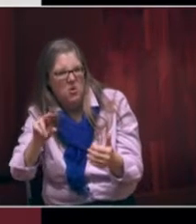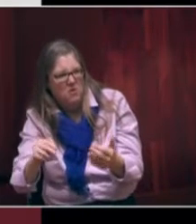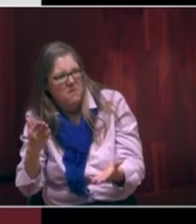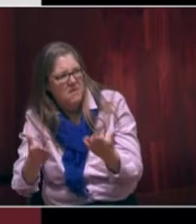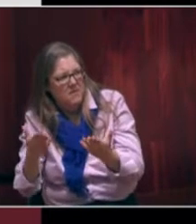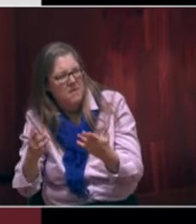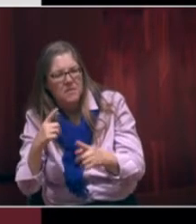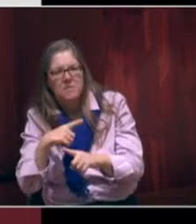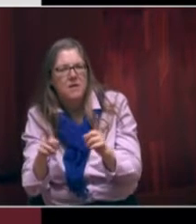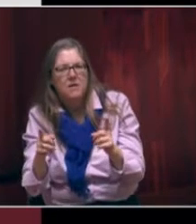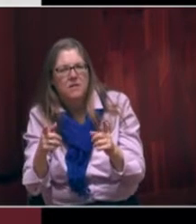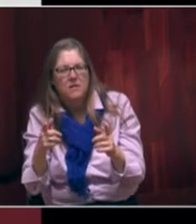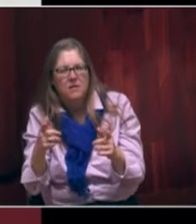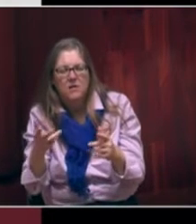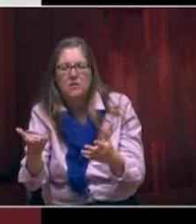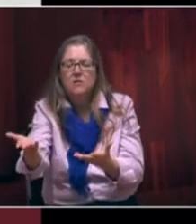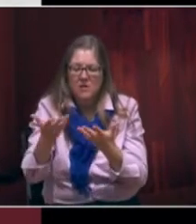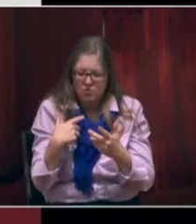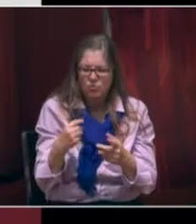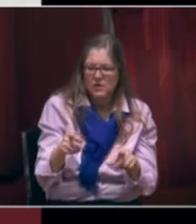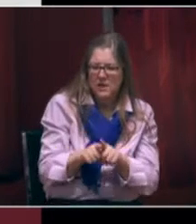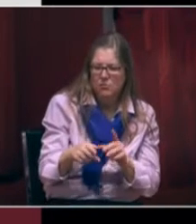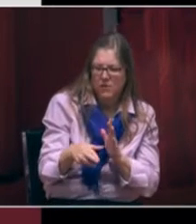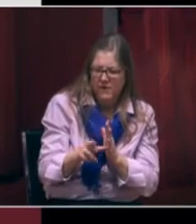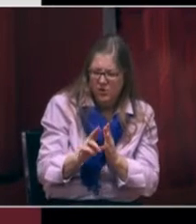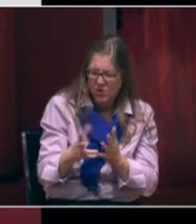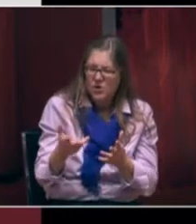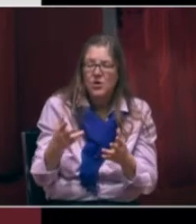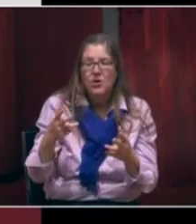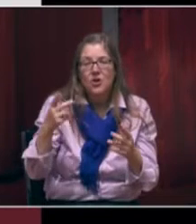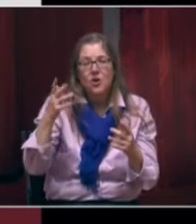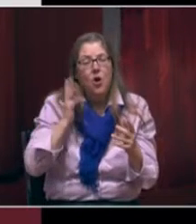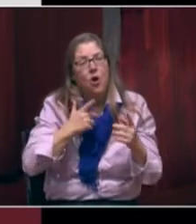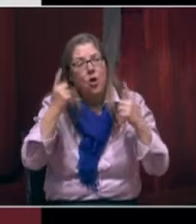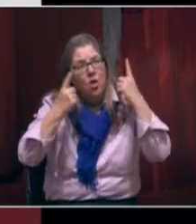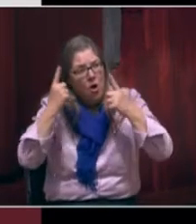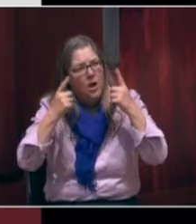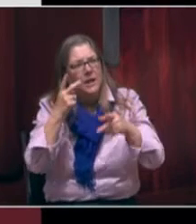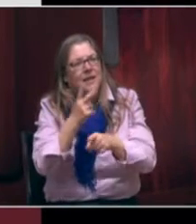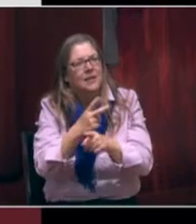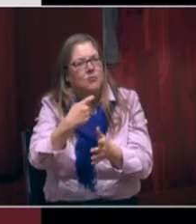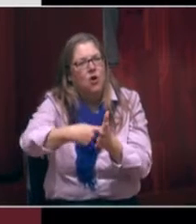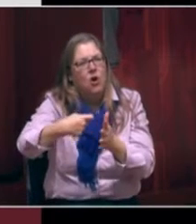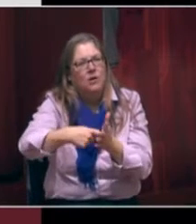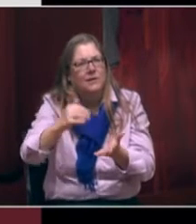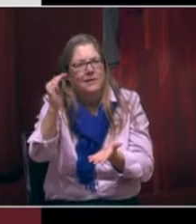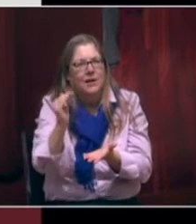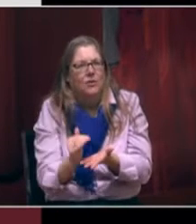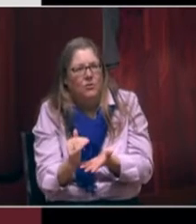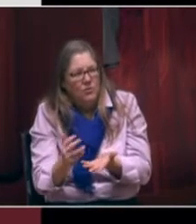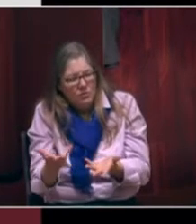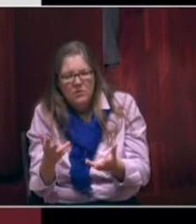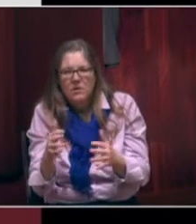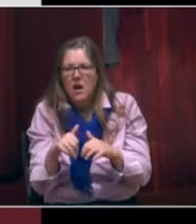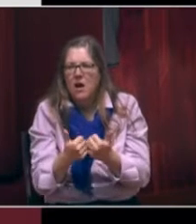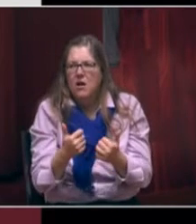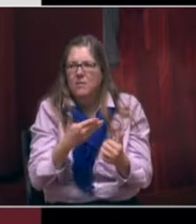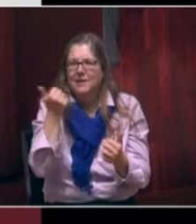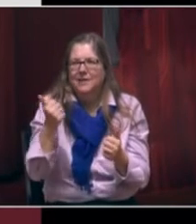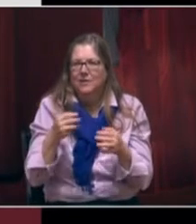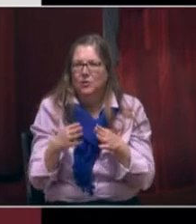the same review. And, of course, the thought here is to keep costs down and not pass those higher costs on to you with, for instance,